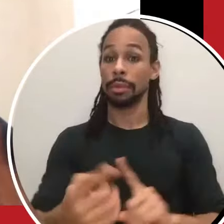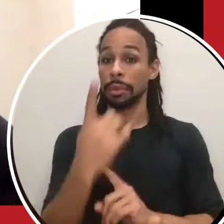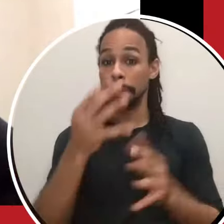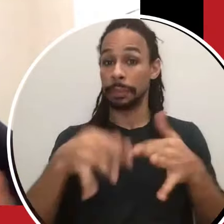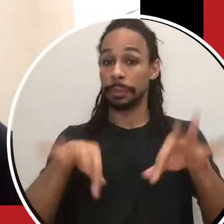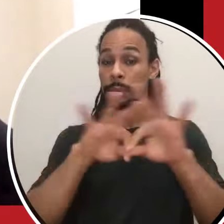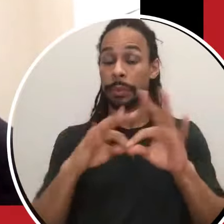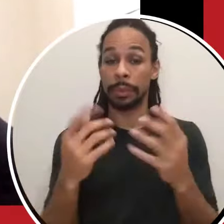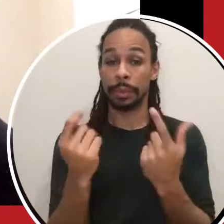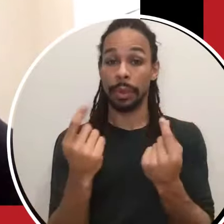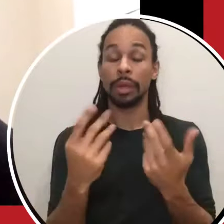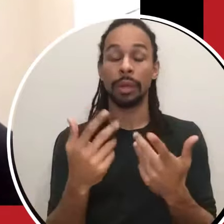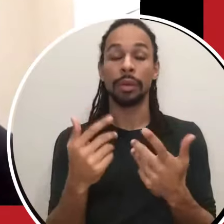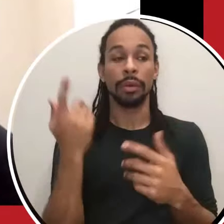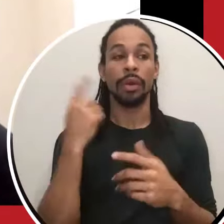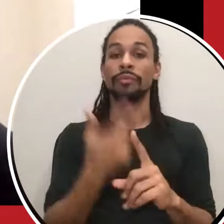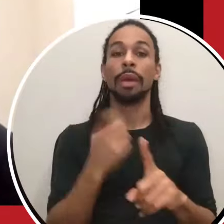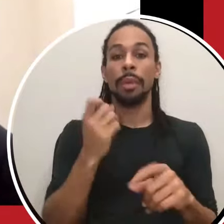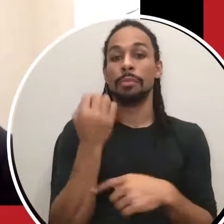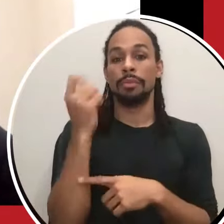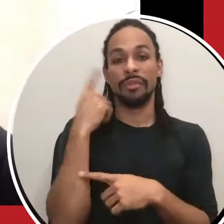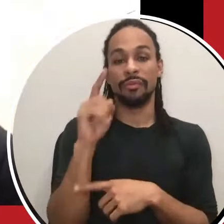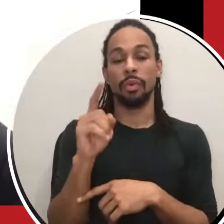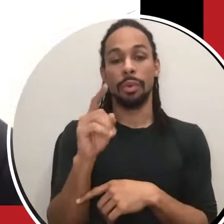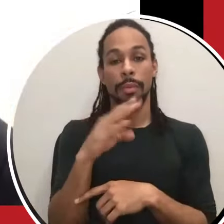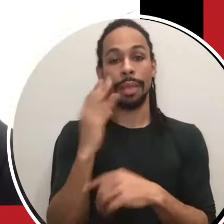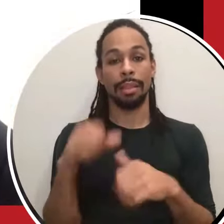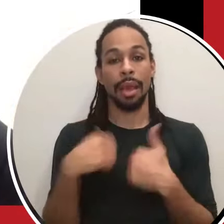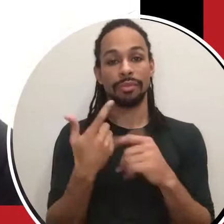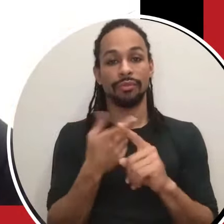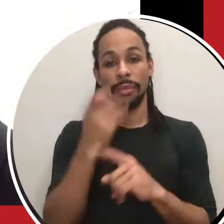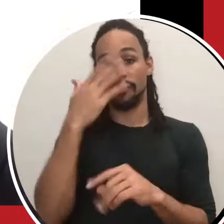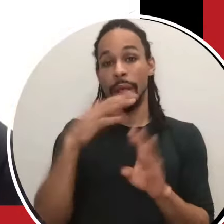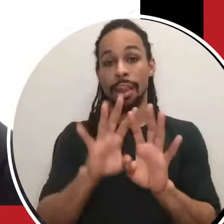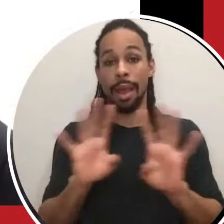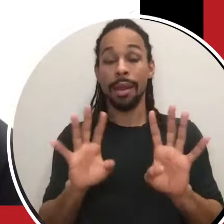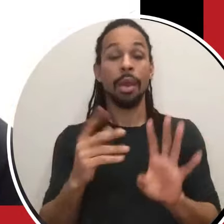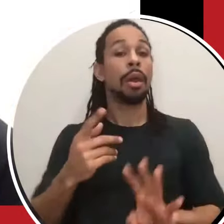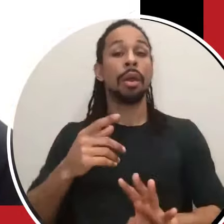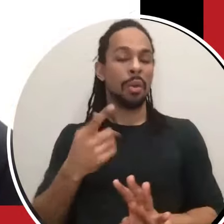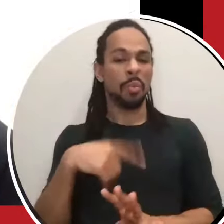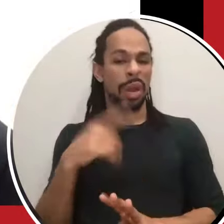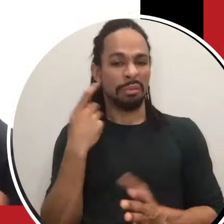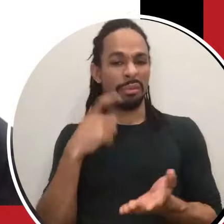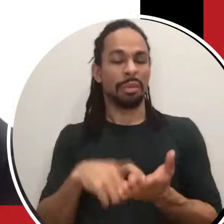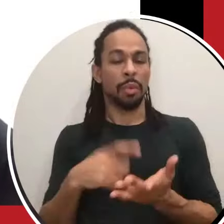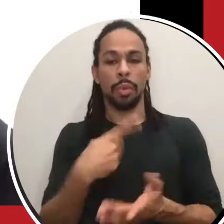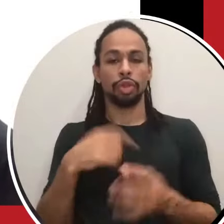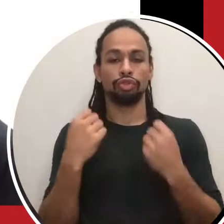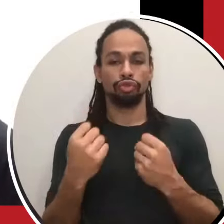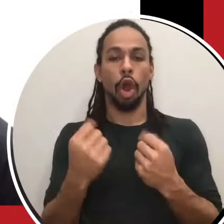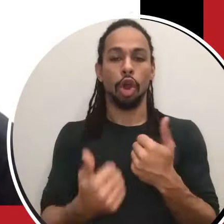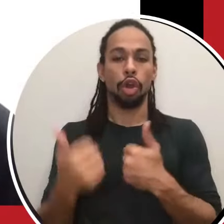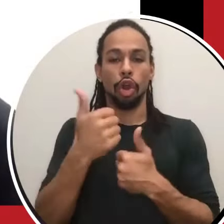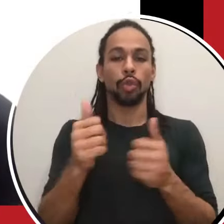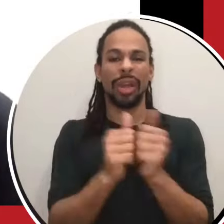from the Movement for Black Lives, from the front line, is that we are stronger together, and now is the time to build the biggest we. I would argue